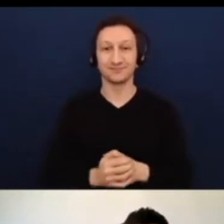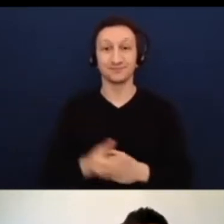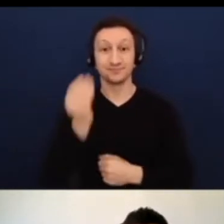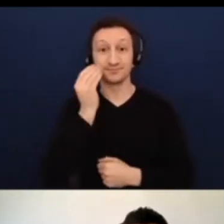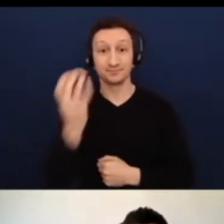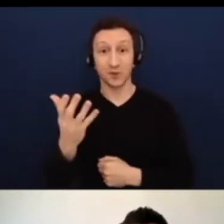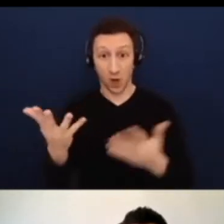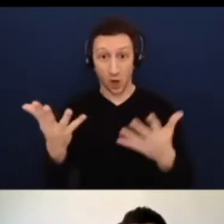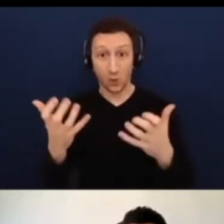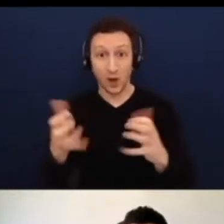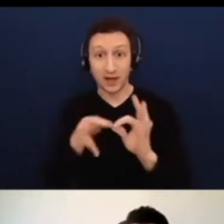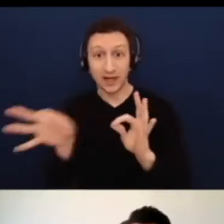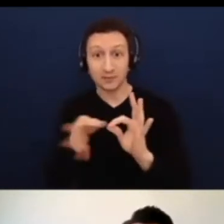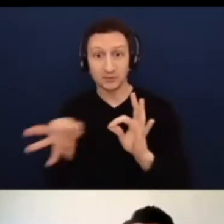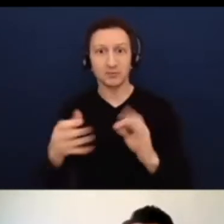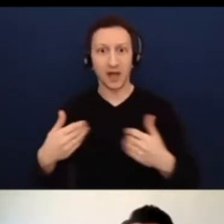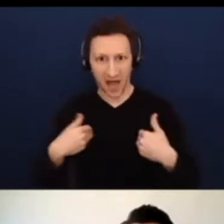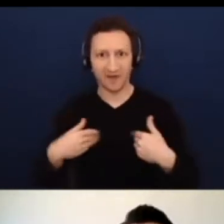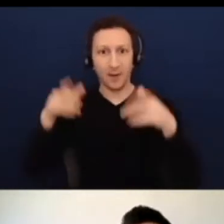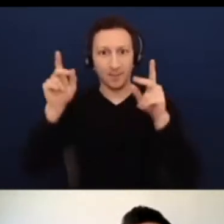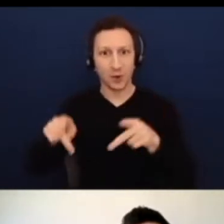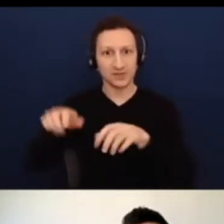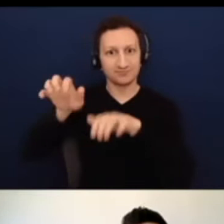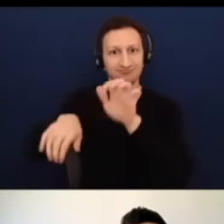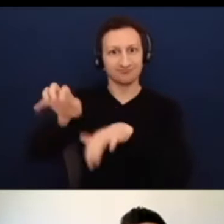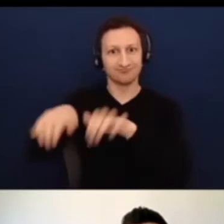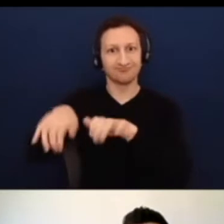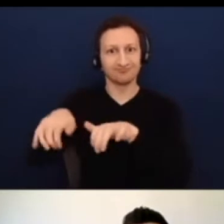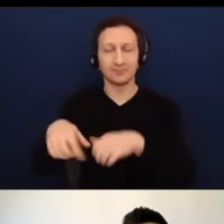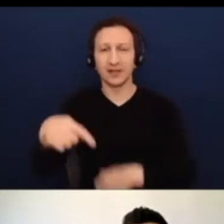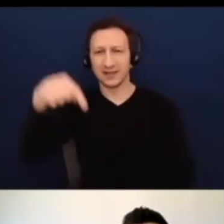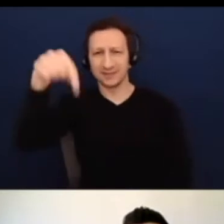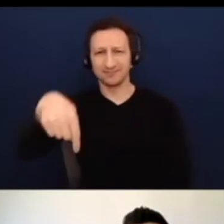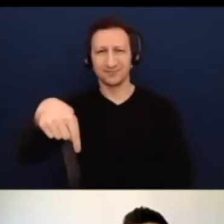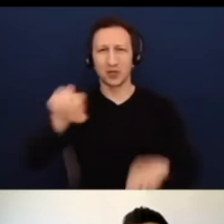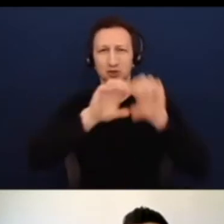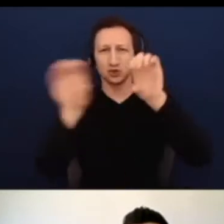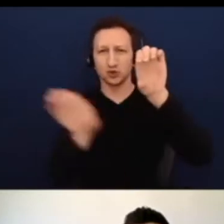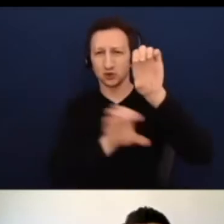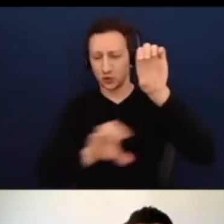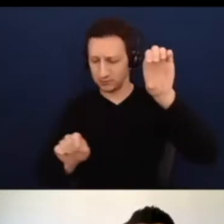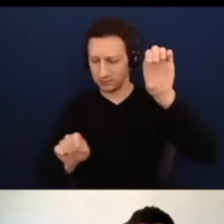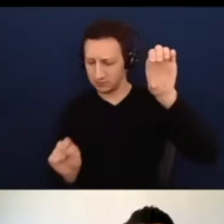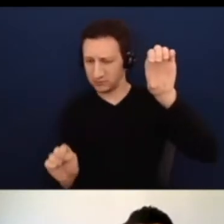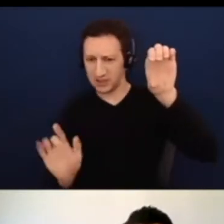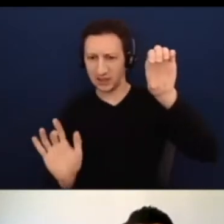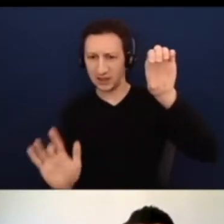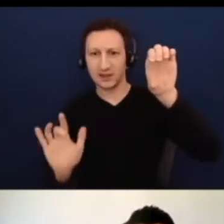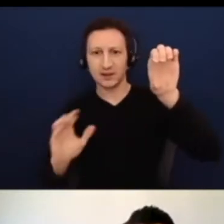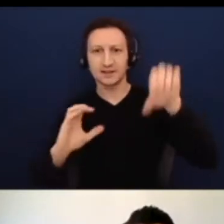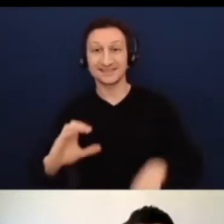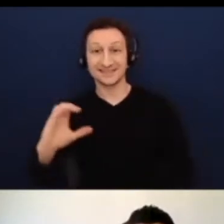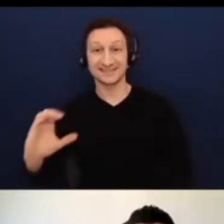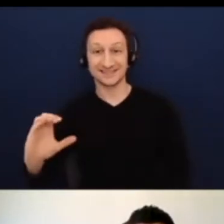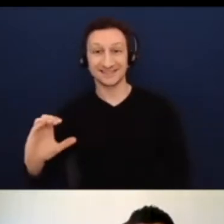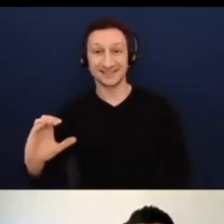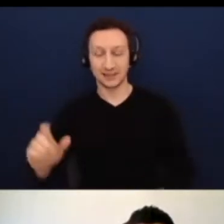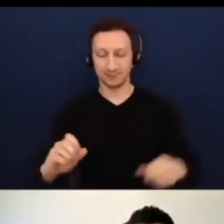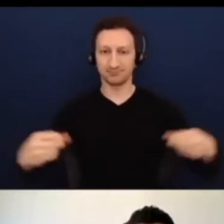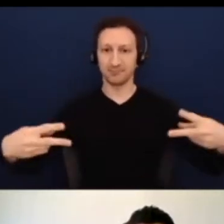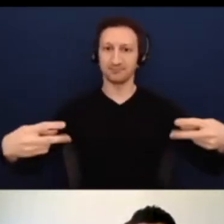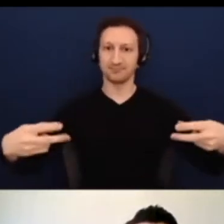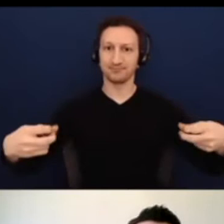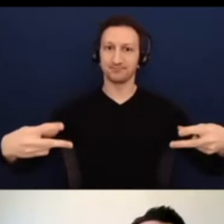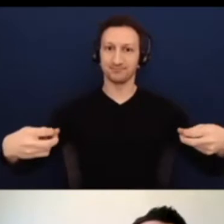captioning done by a real live person that is available in this Zoom app by clicking on the CC button, as well as via your web